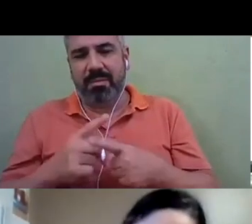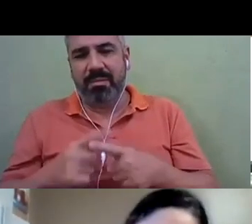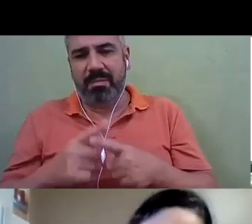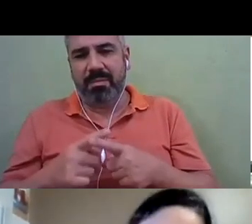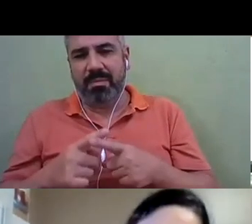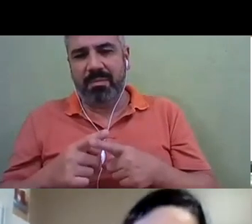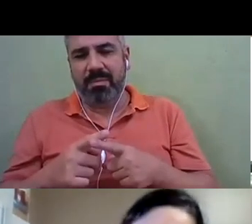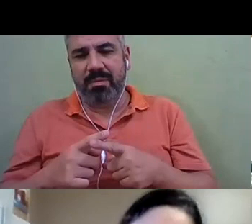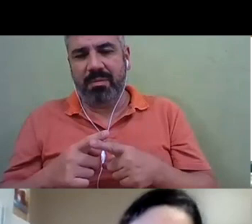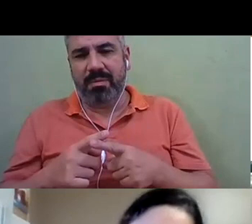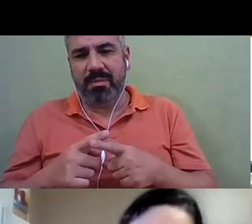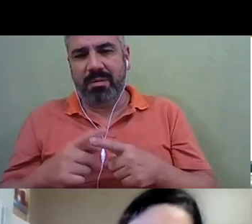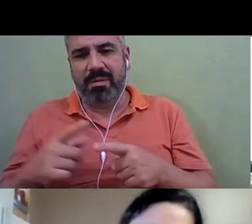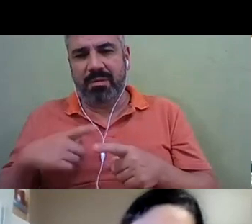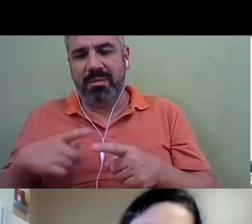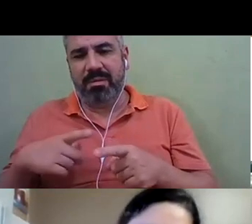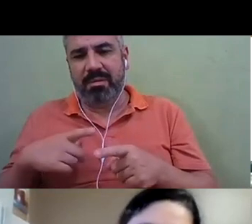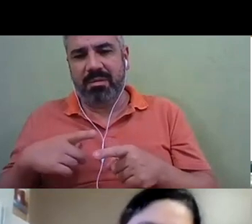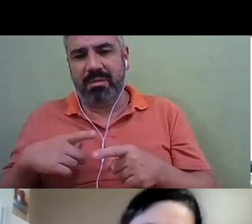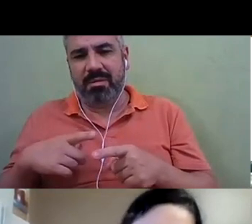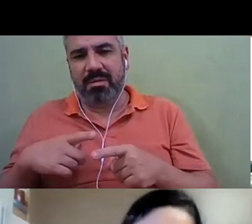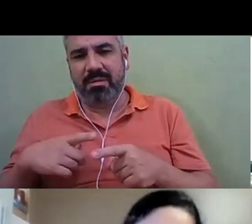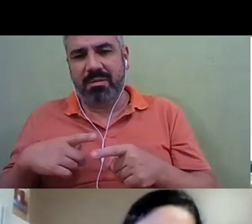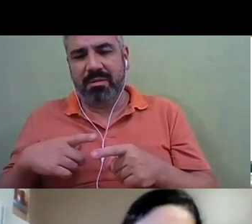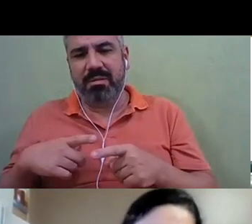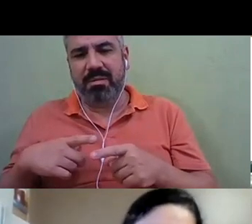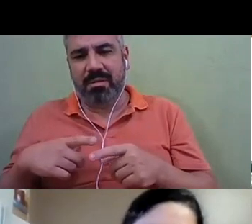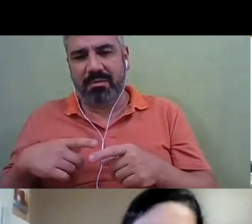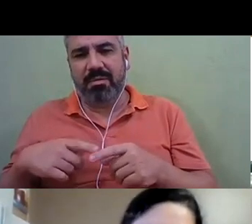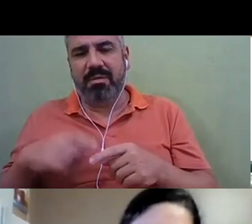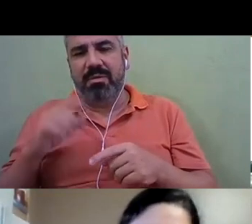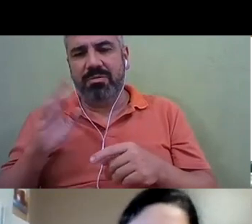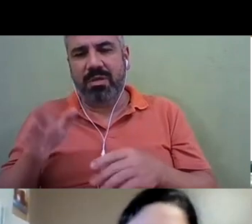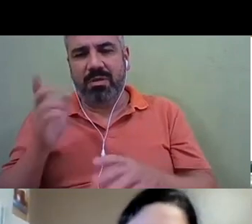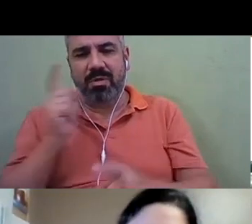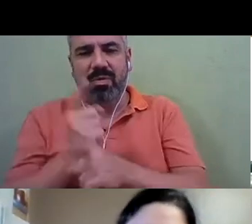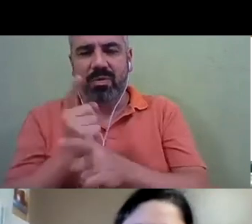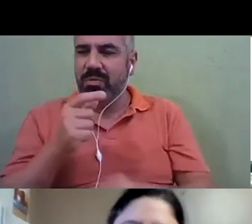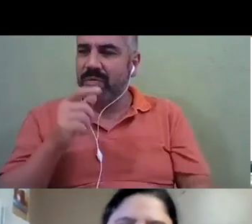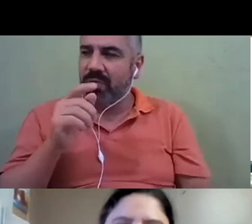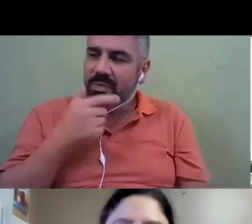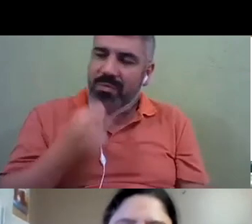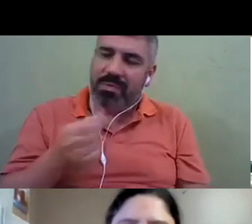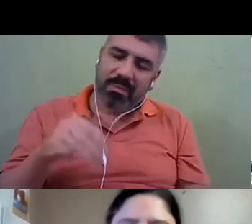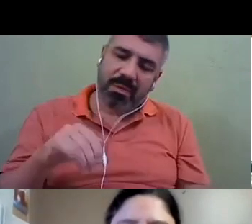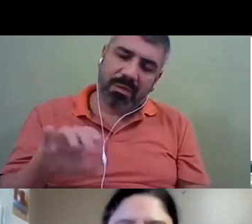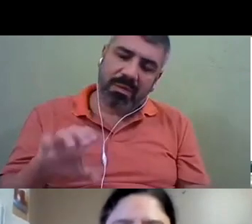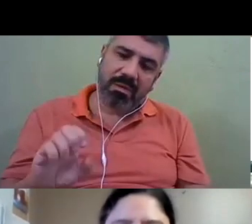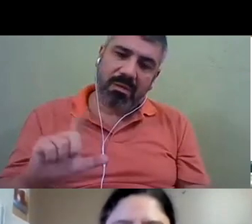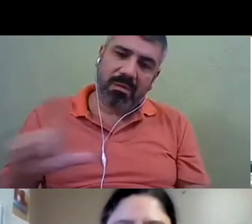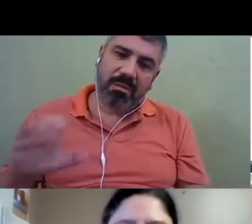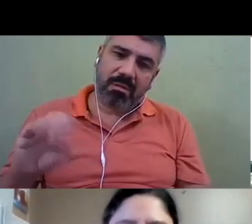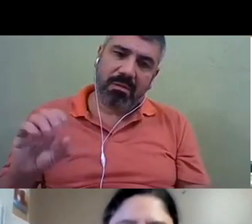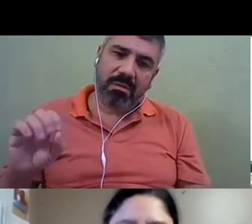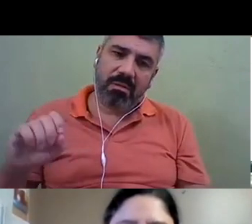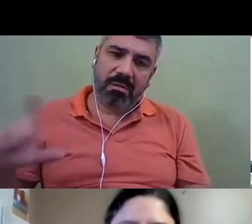you had 75 people listening to Michael Cole. This is, you know, a powerful community of everyone thinking, you